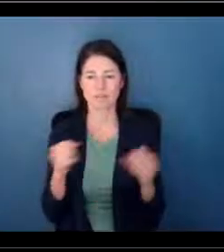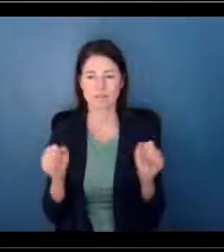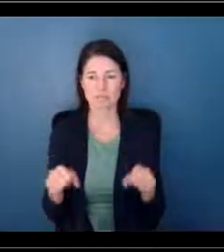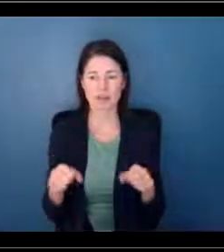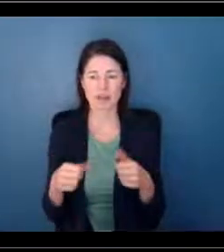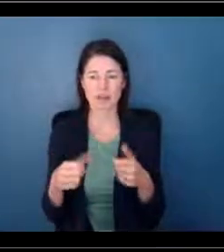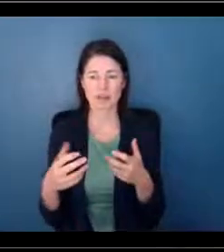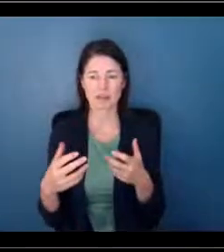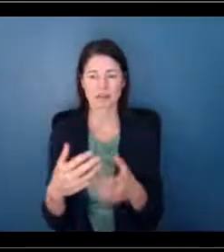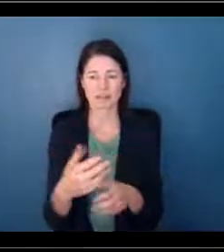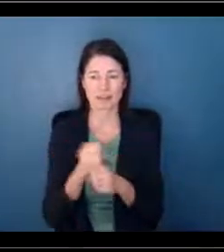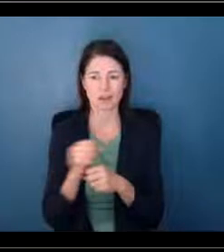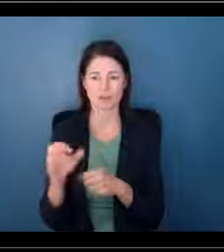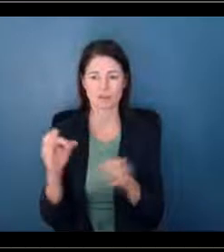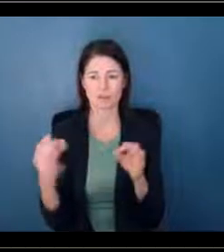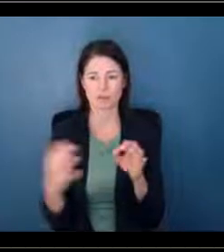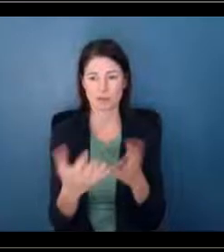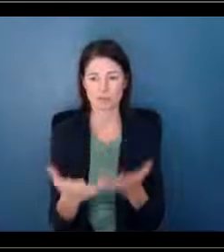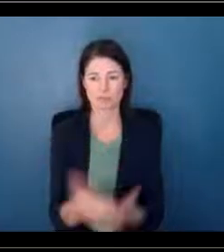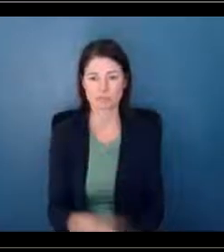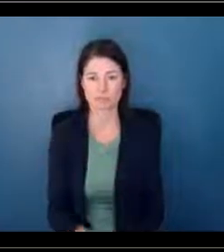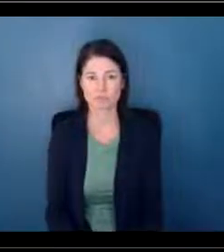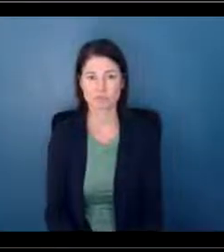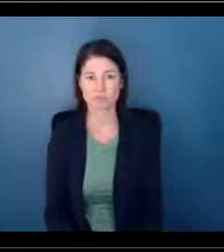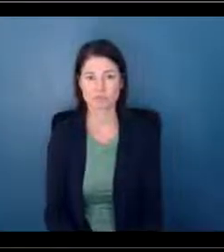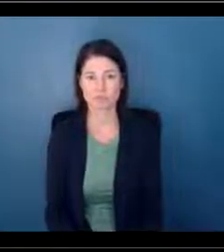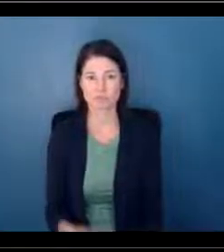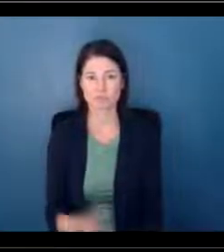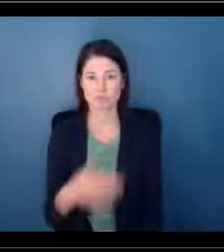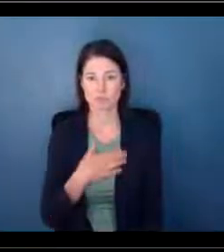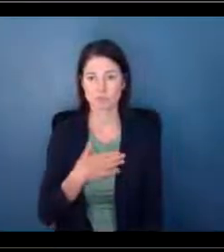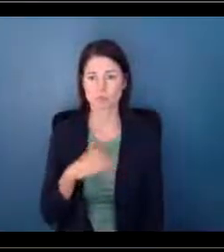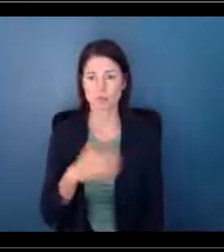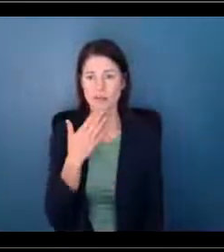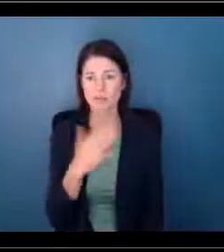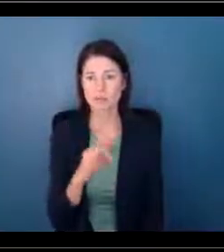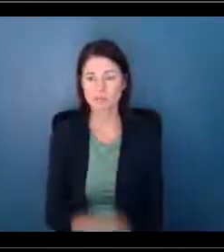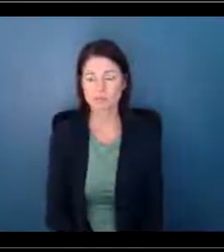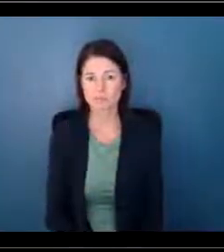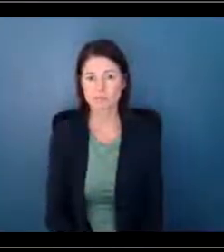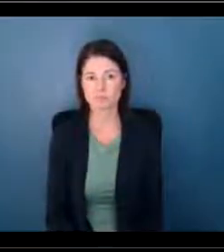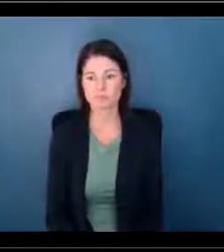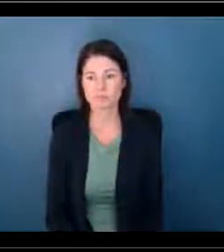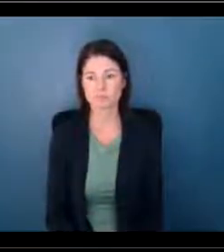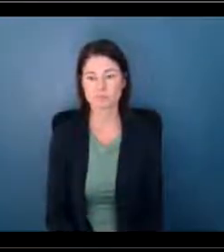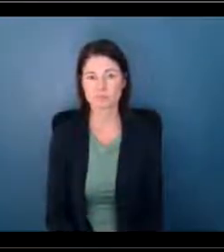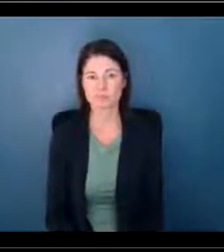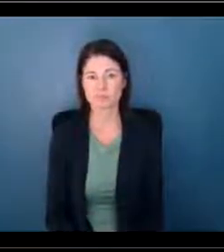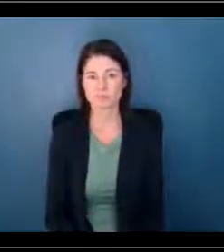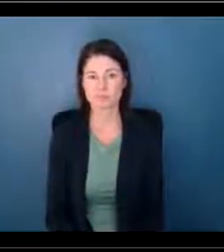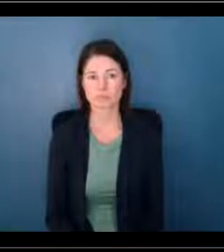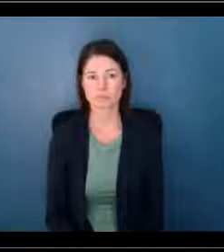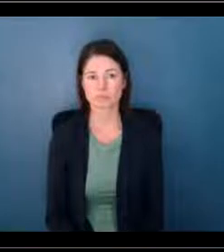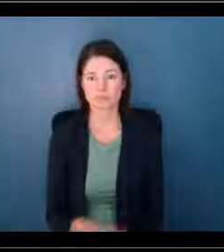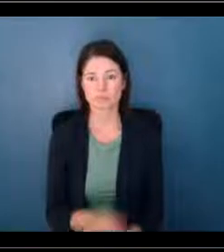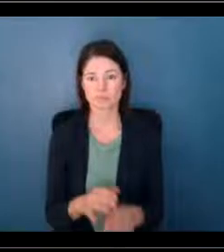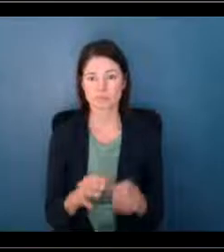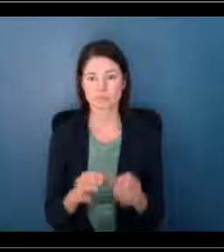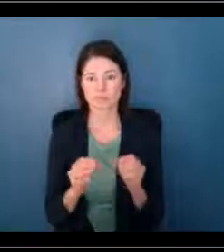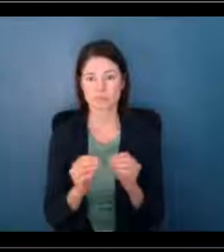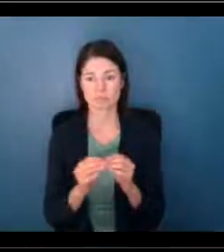input. We would appreciate that. Thank you. With that, I see no more questions. I just had